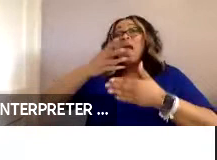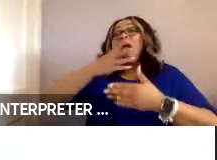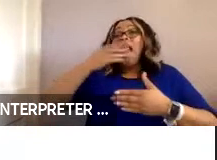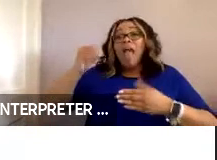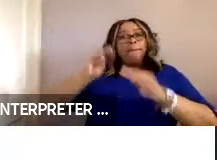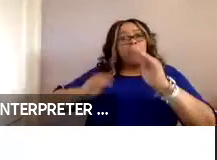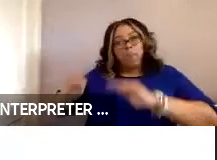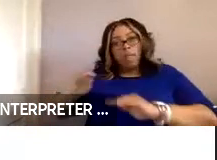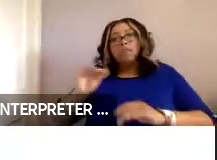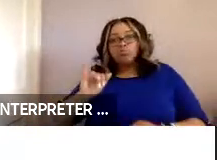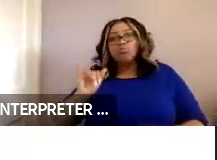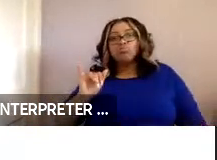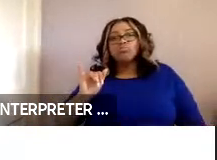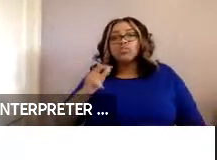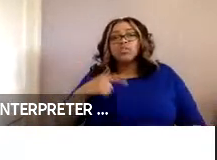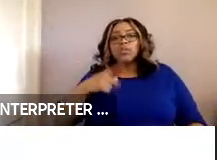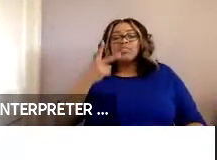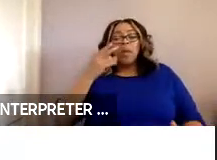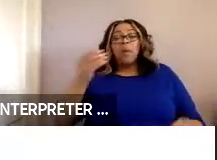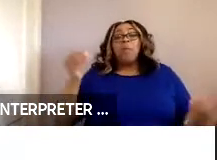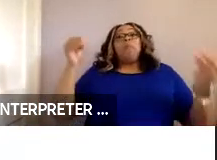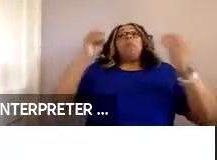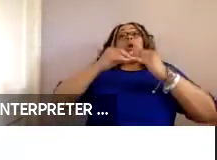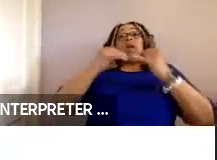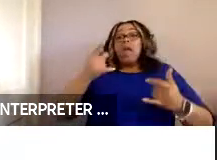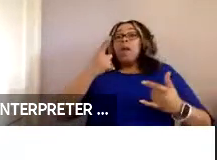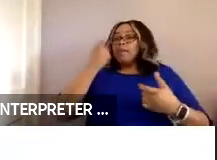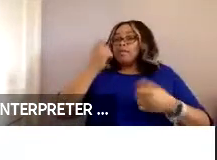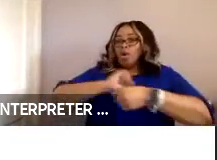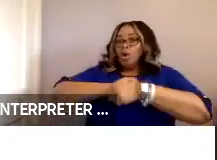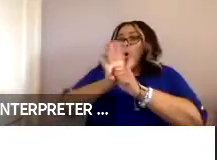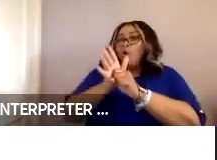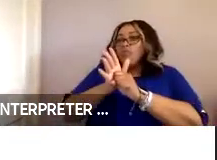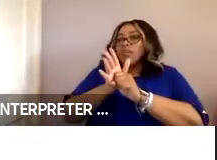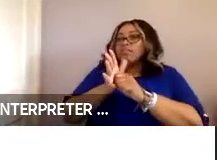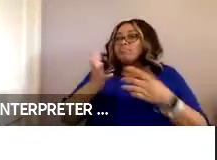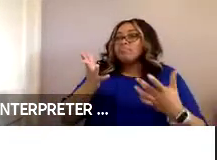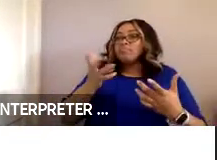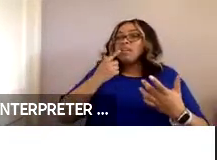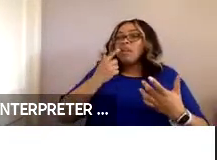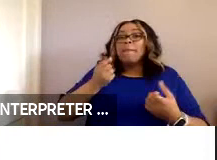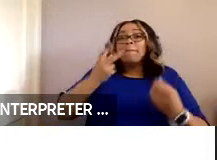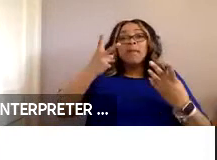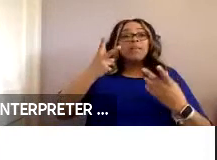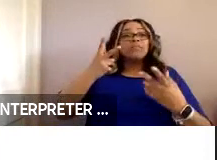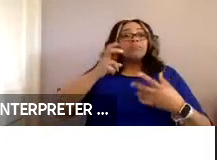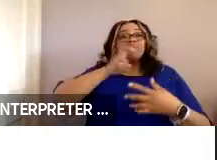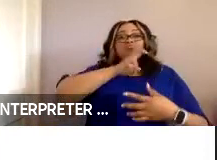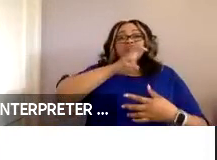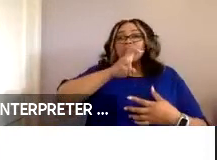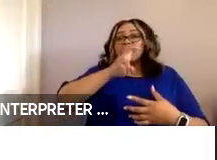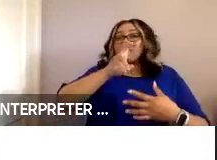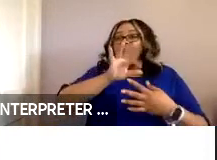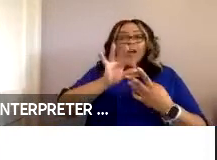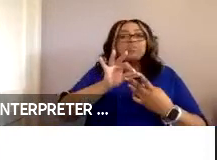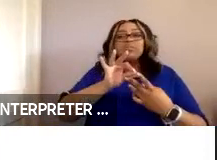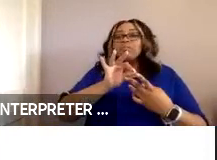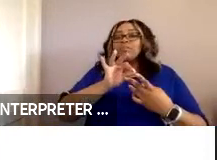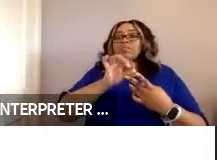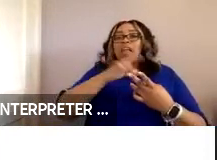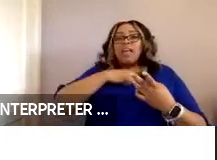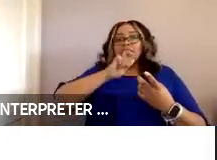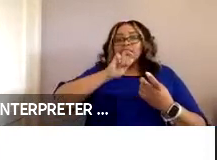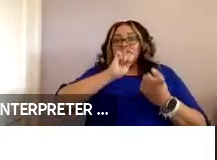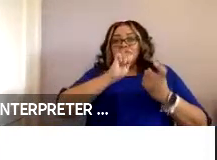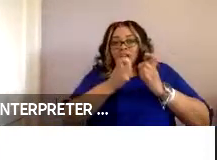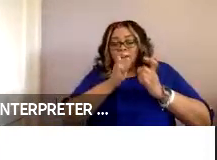mobility. And we see this even more so now during COVID-19, where many public transportation options have had